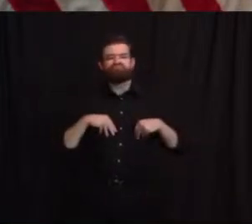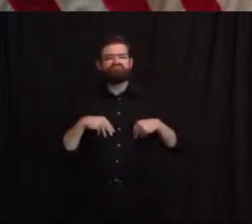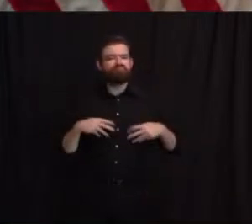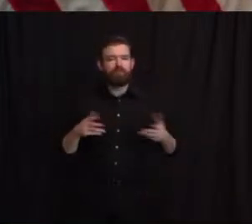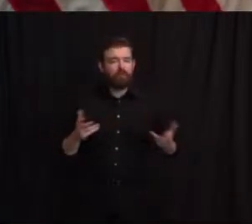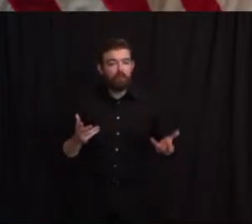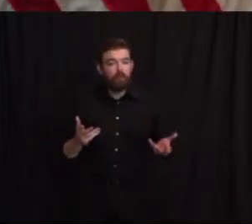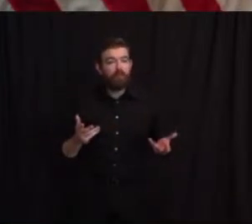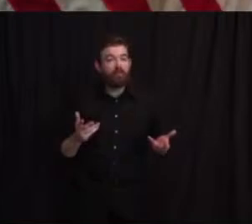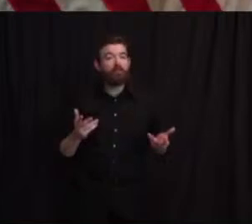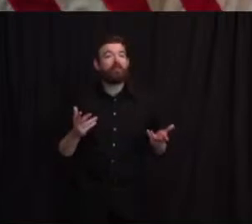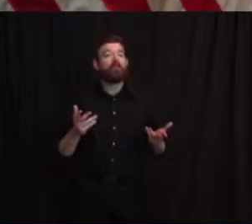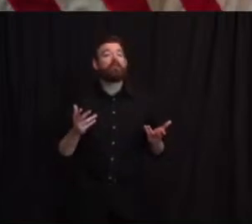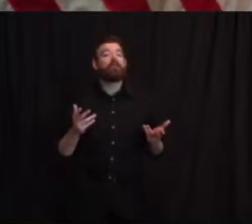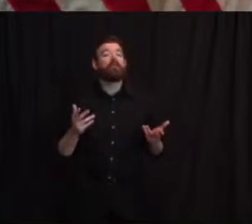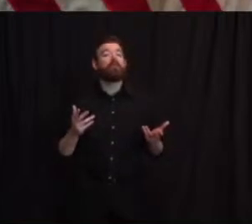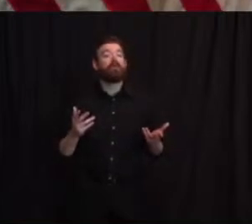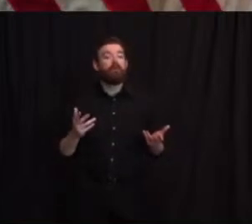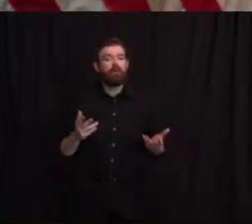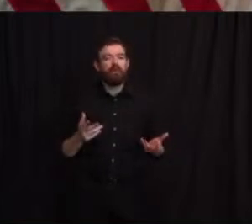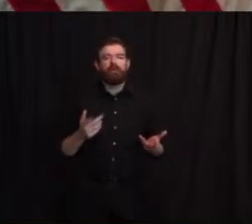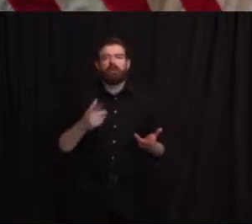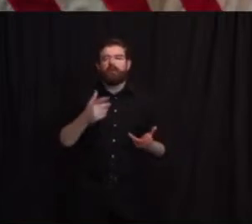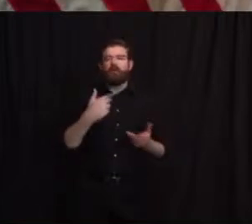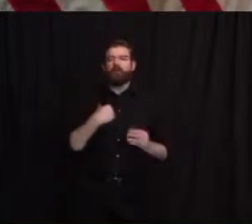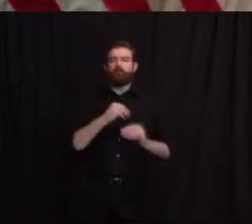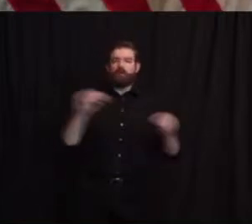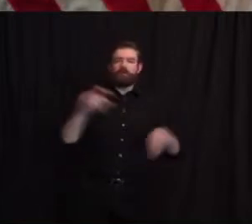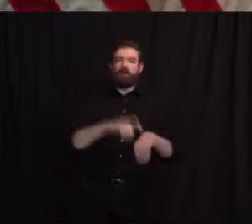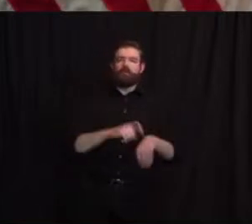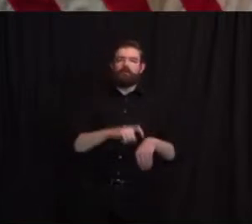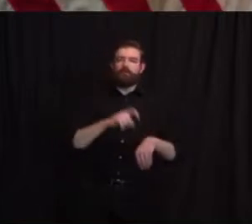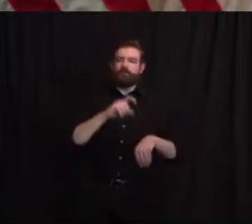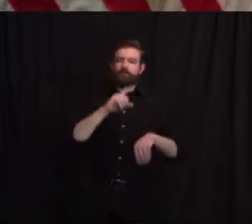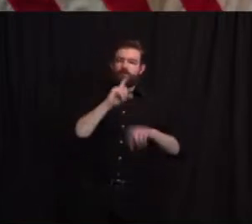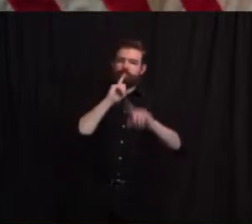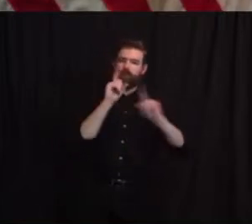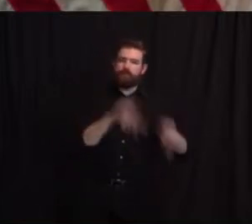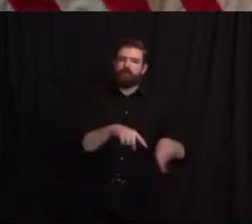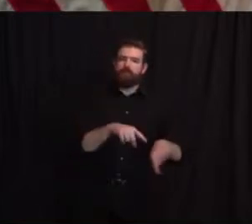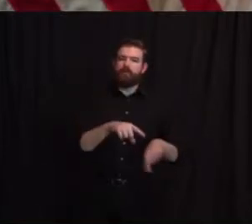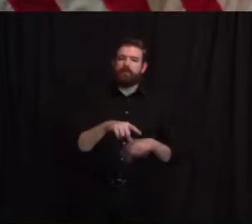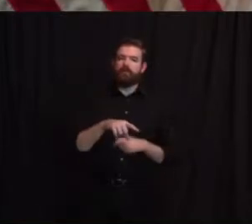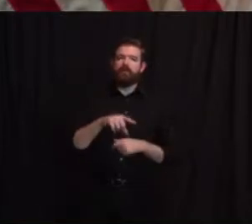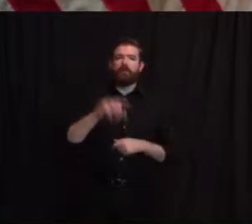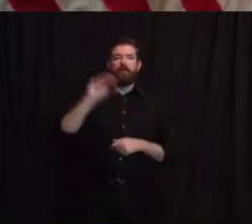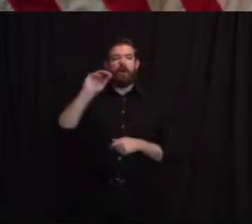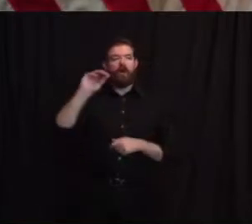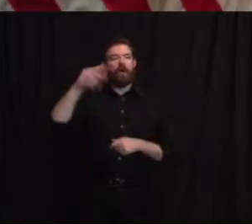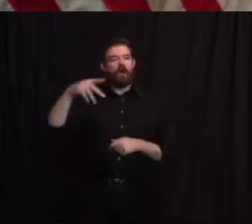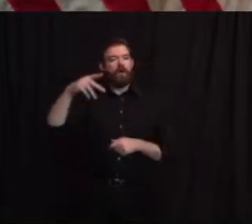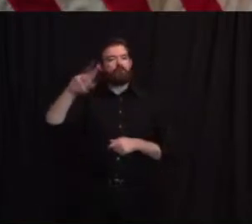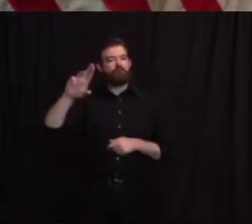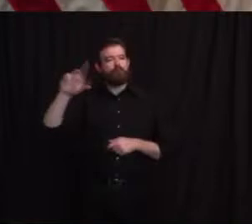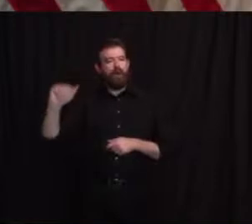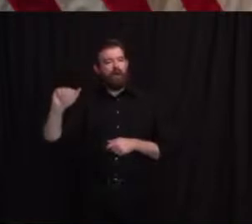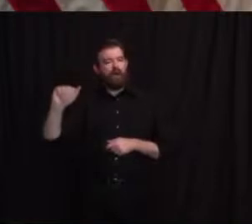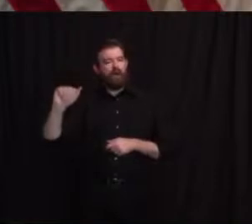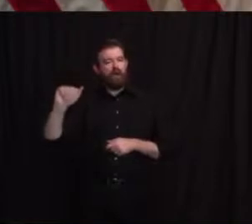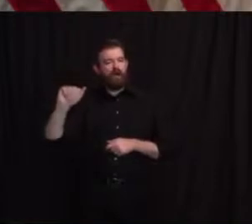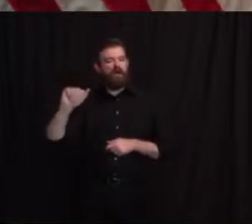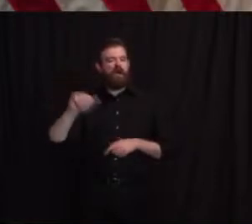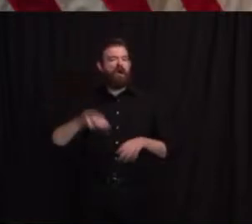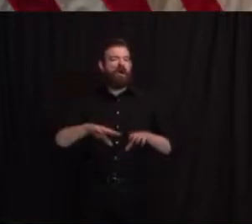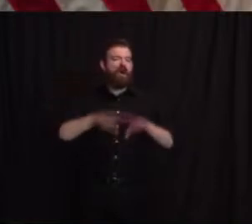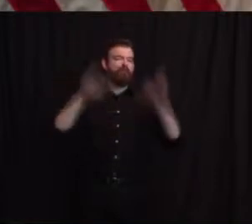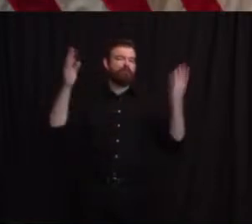On the former, is there pressure on contact tracers? You betcha. This is a 500-year flood. The question, I